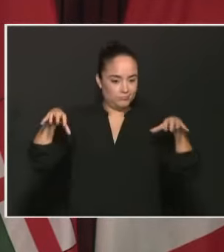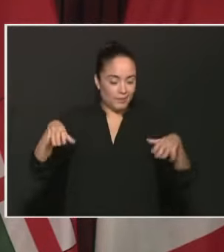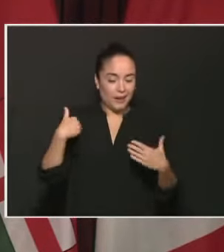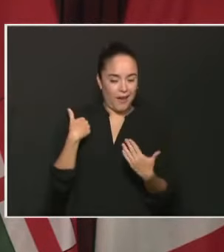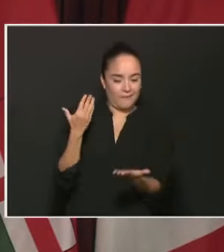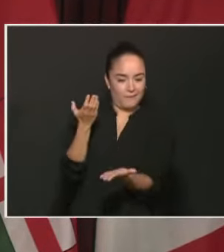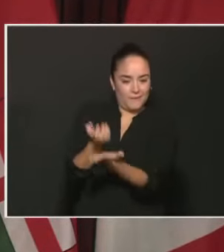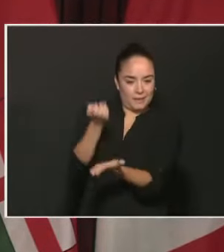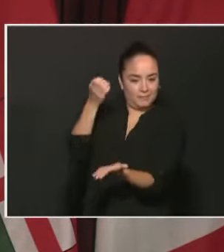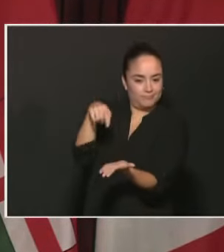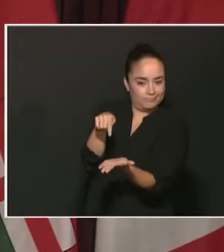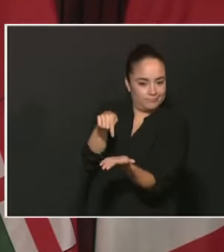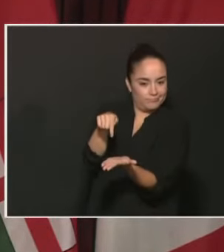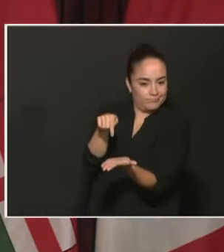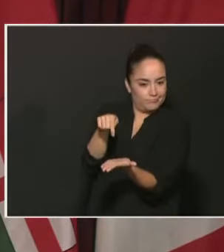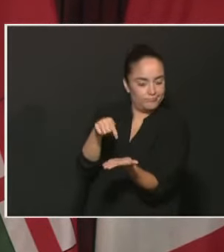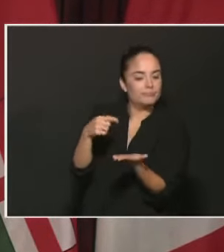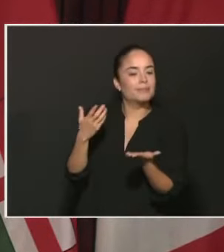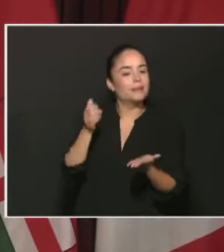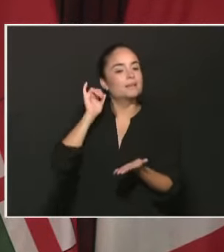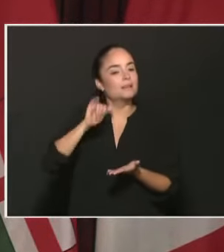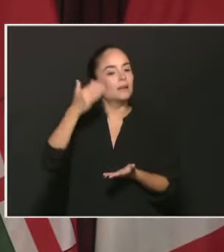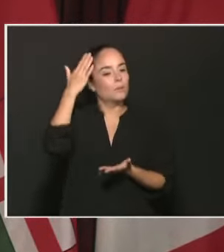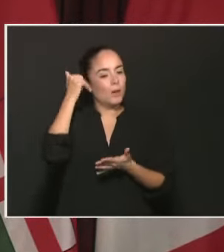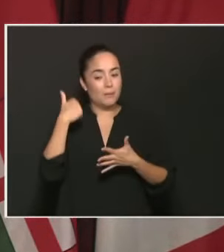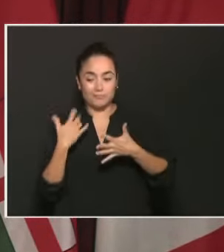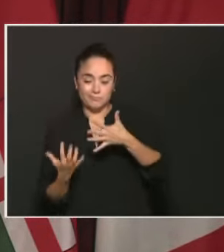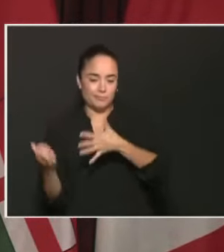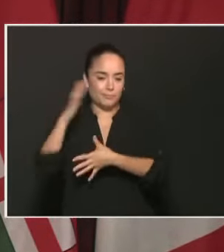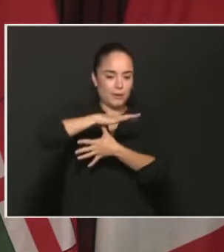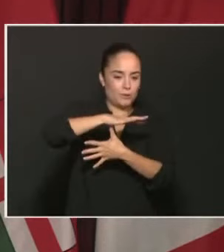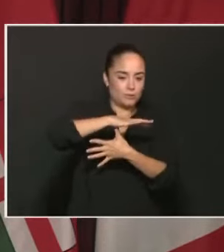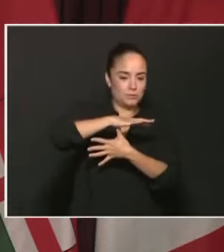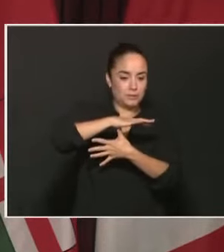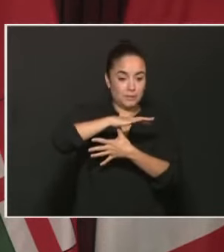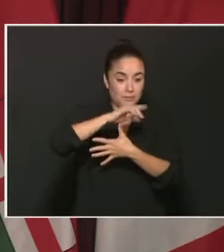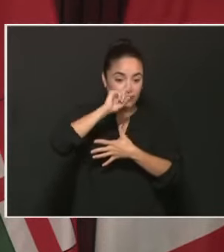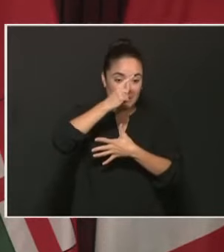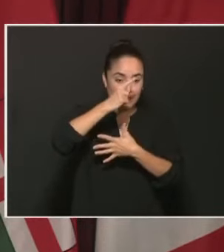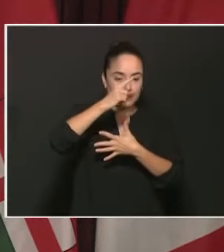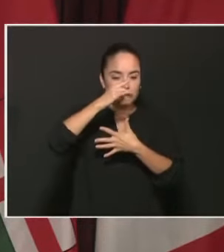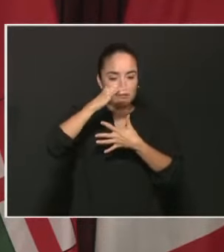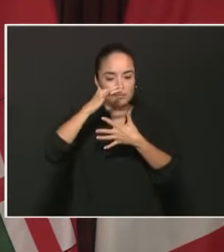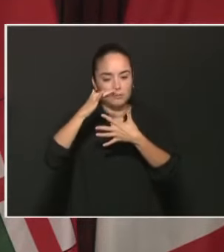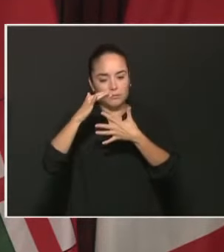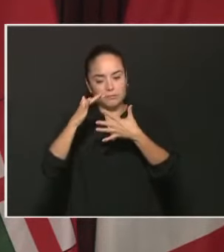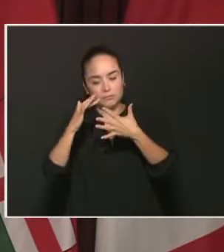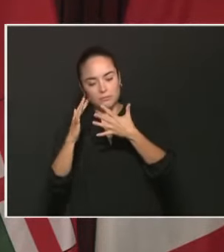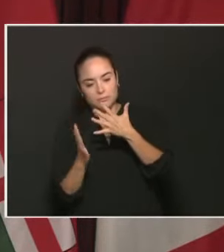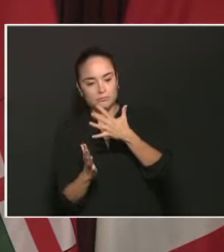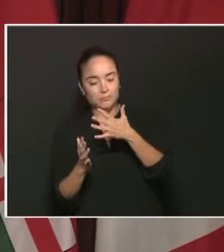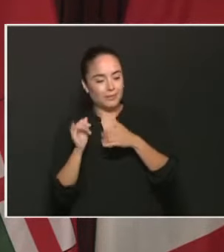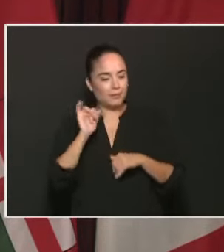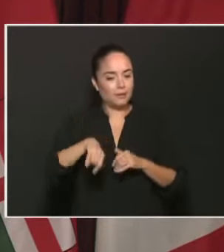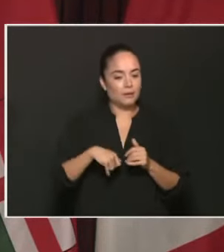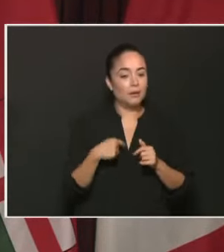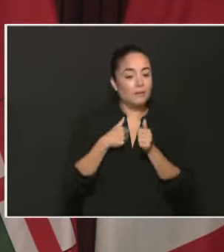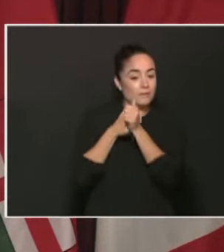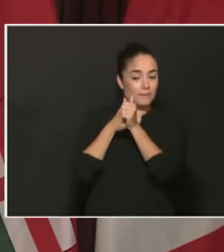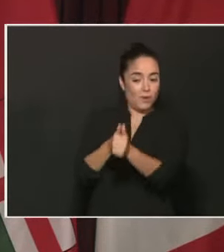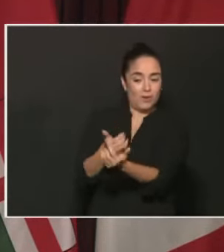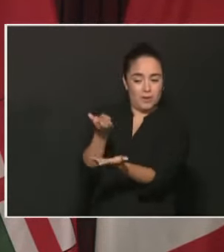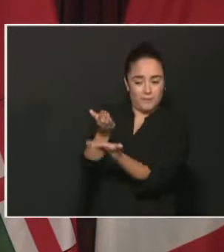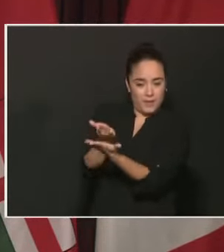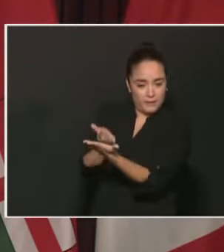that in terms of prioritization of what avenues to open first, the restaurants,